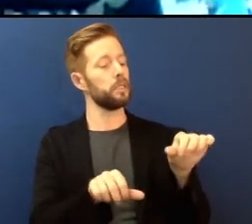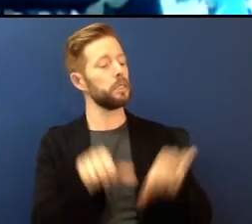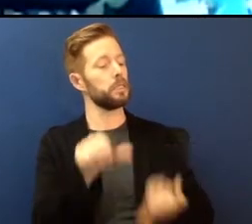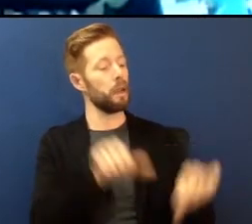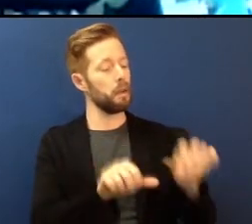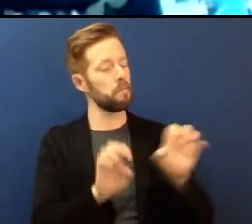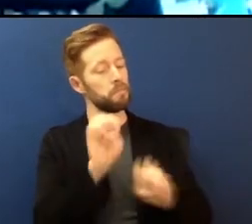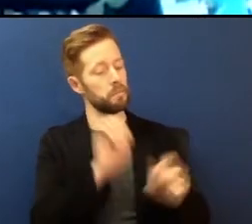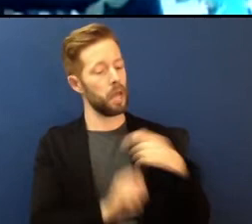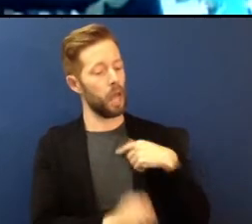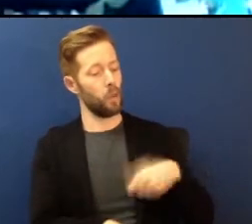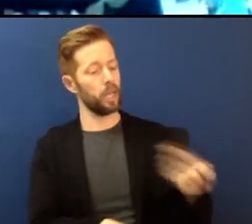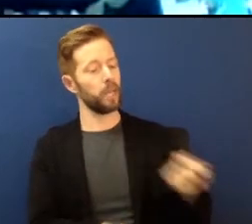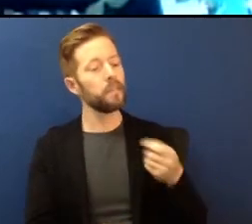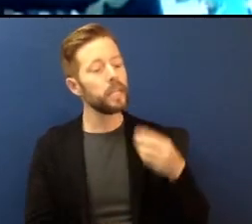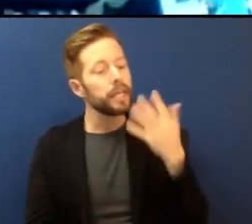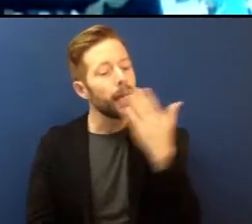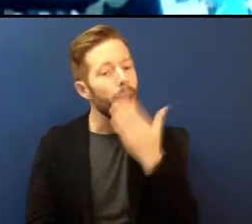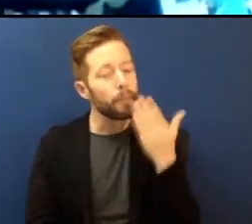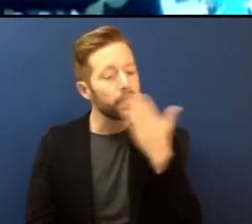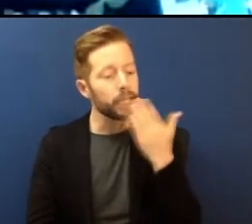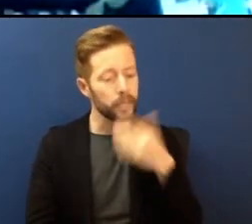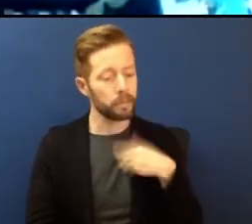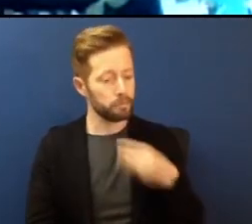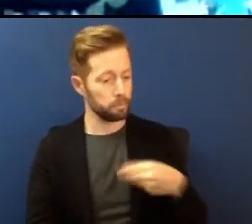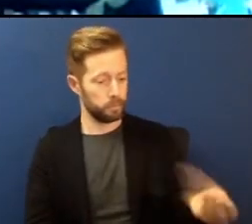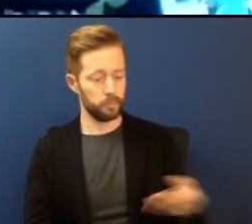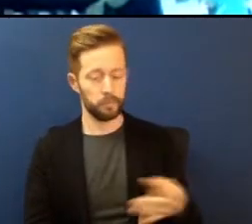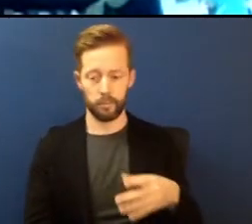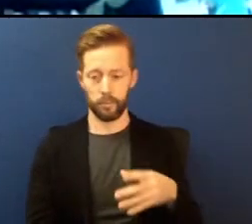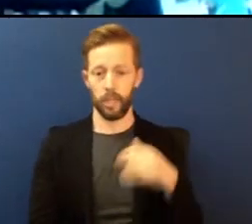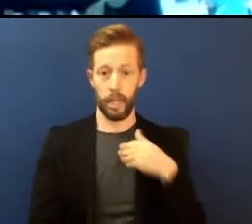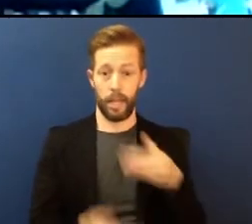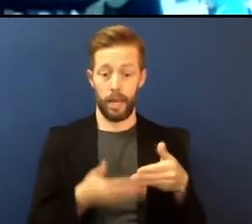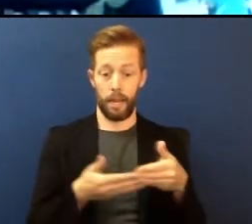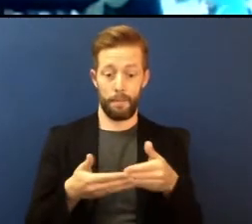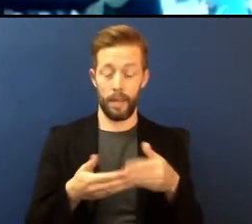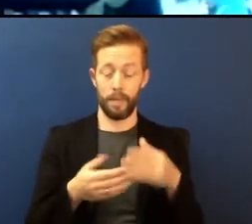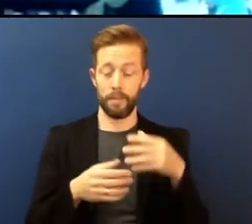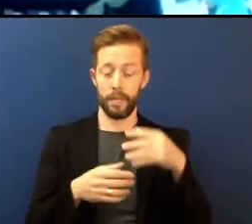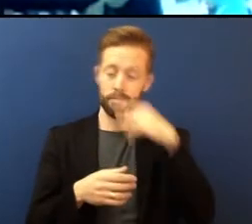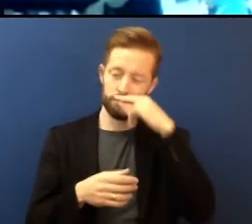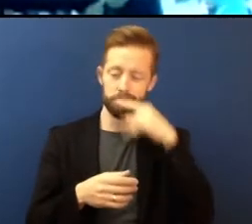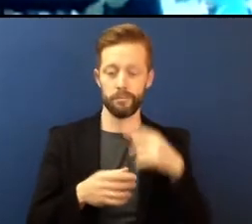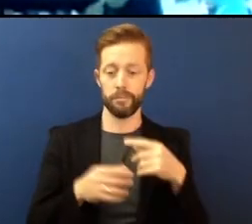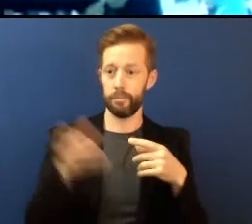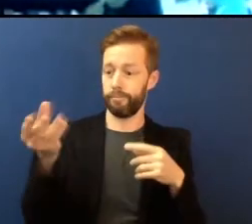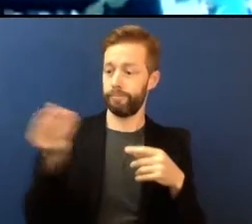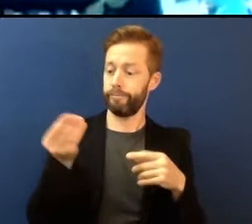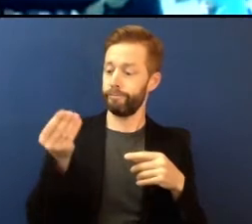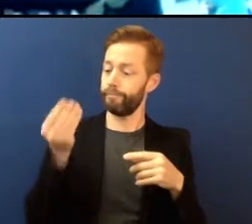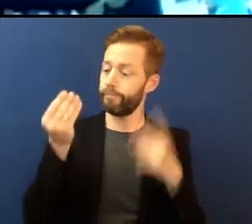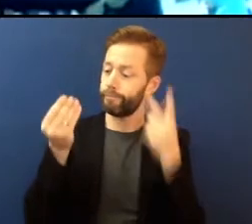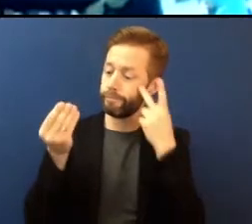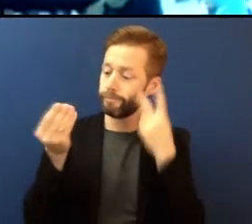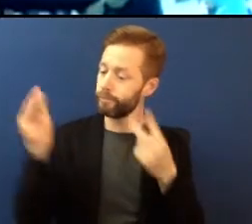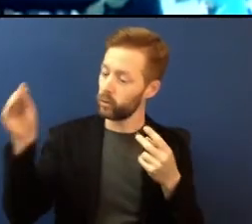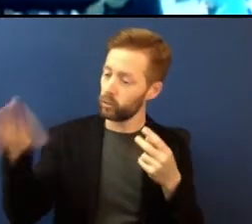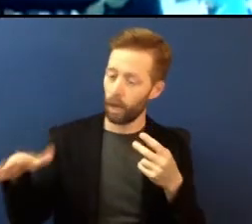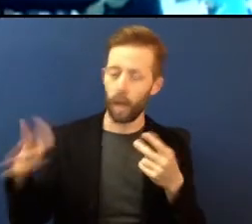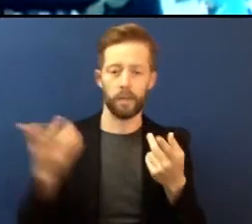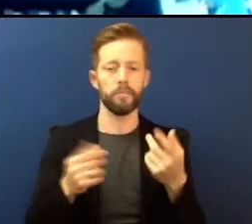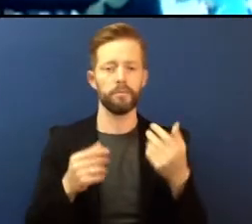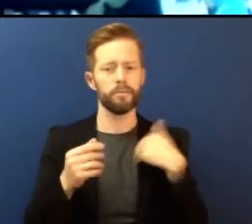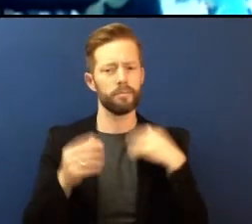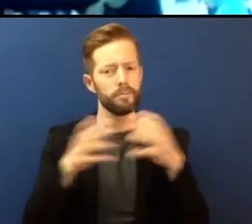should take a napkin and hand the napkin to the child and say, well, no, let's drop this. Let's see if it does the same thing. And the napkin does something